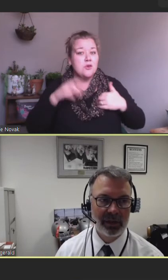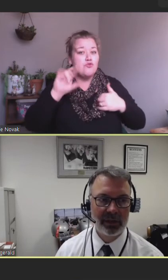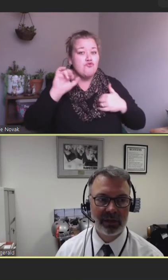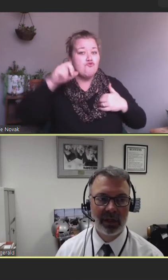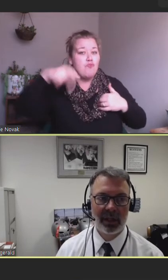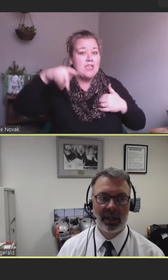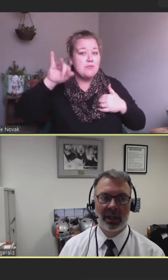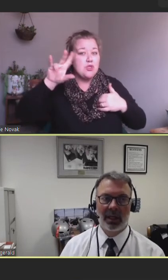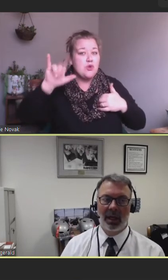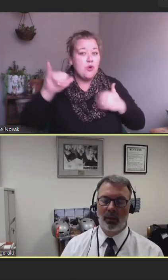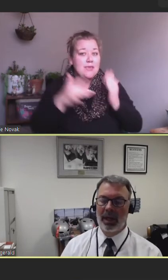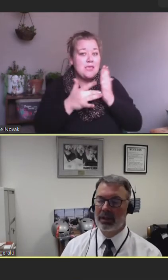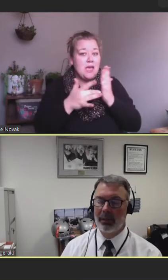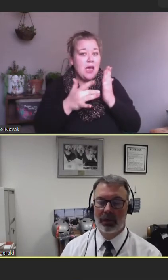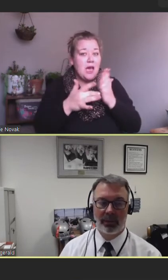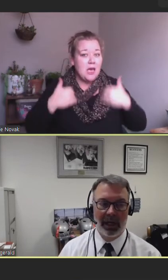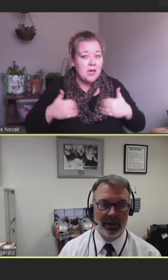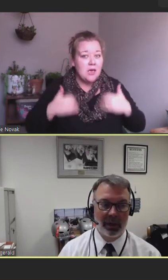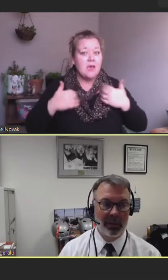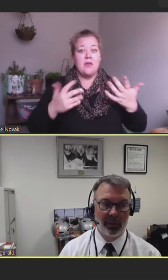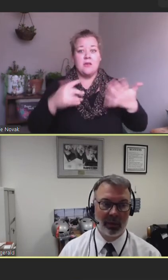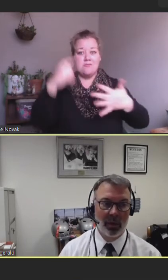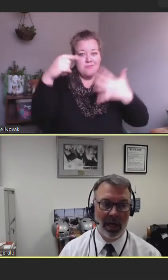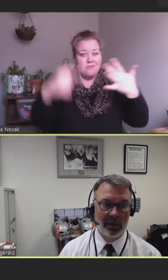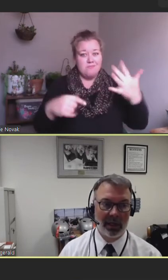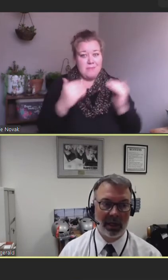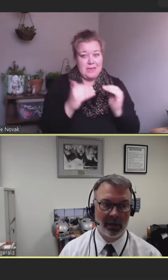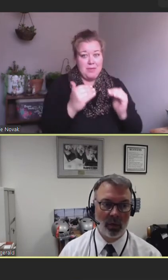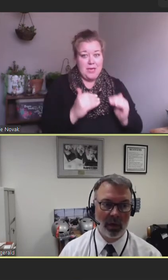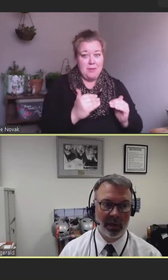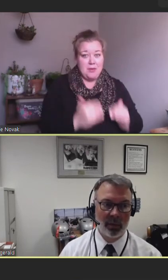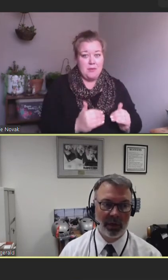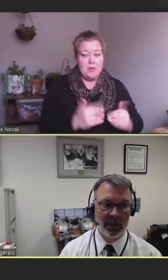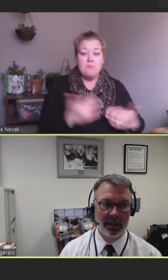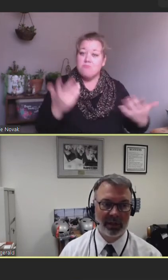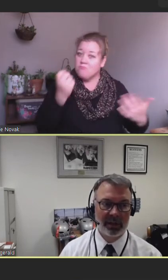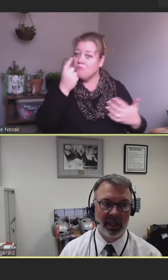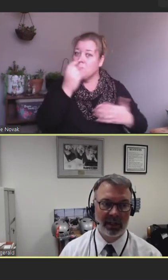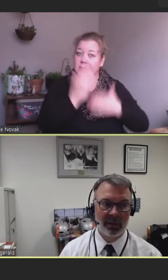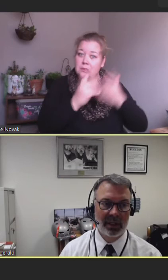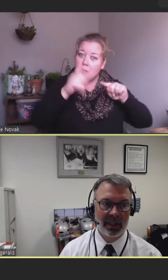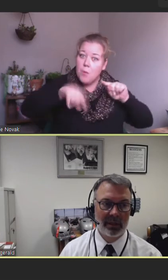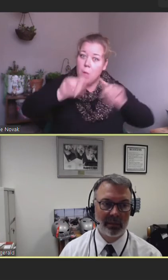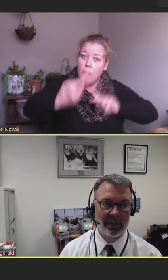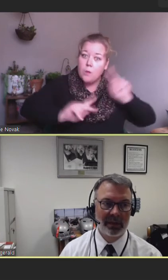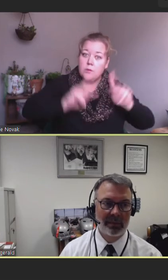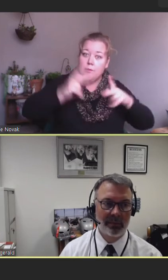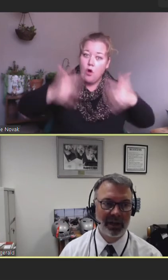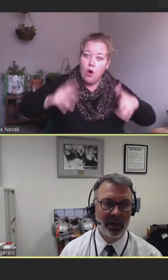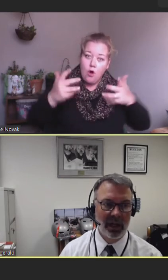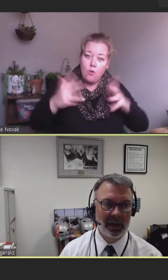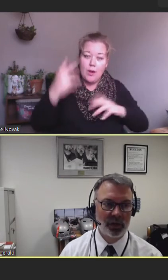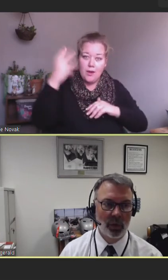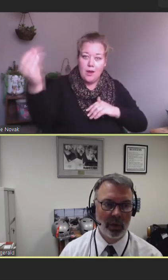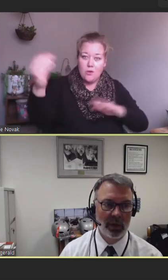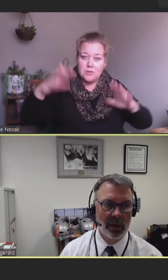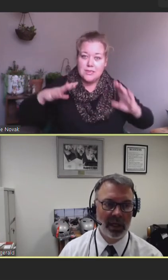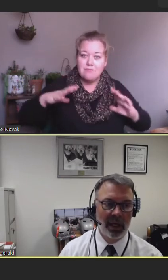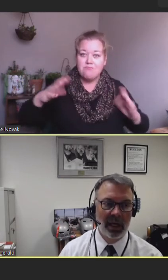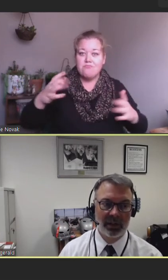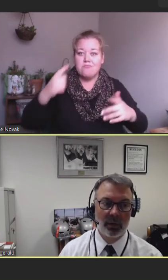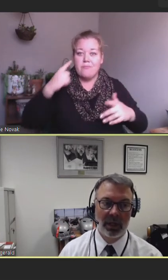these patients. We have some of those people who are out on either quarantine or with illness, so it makes the bench a lot